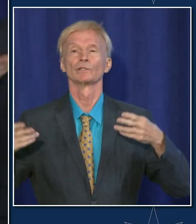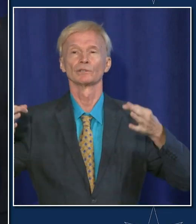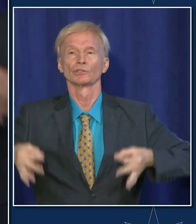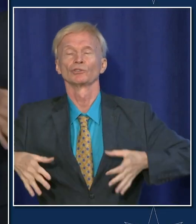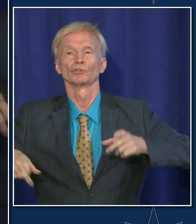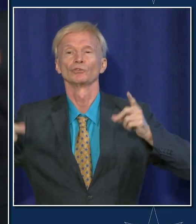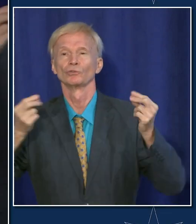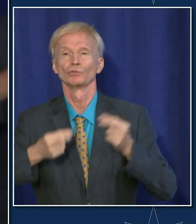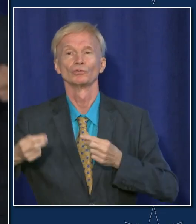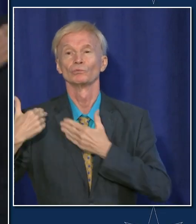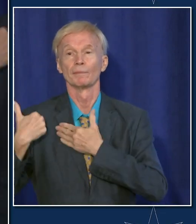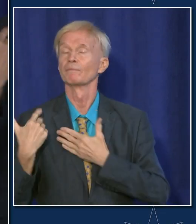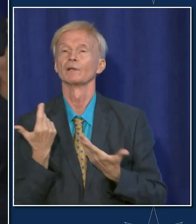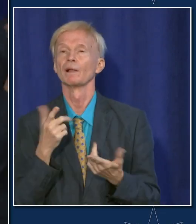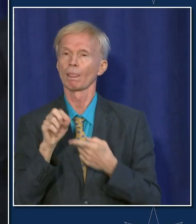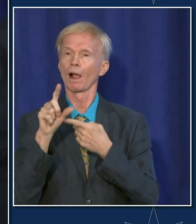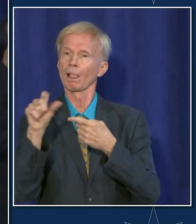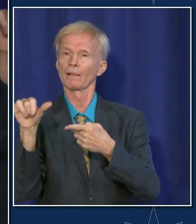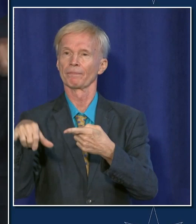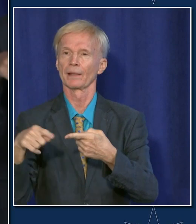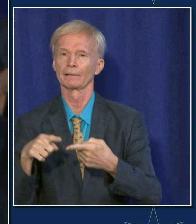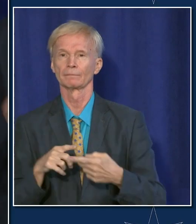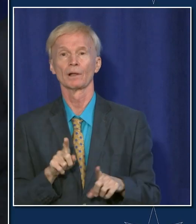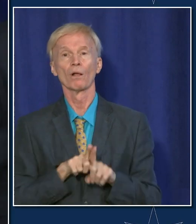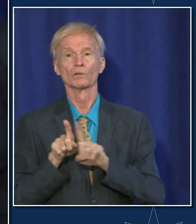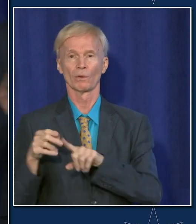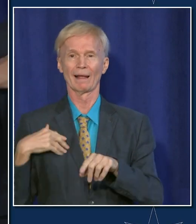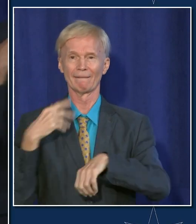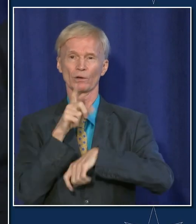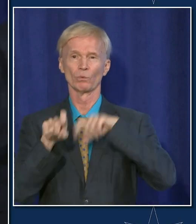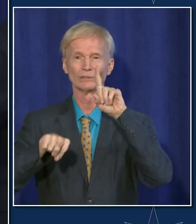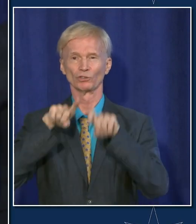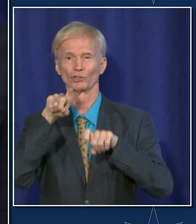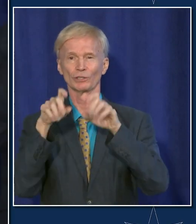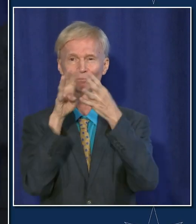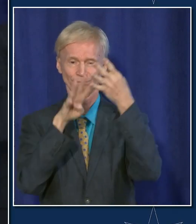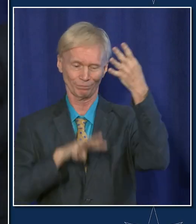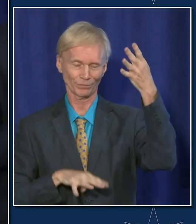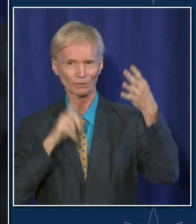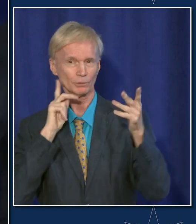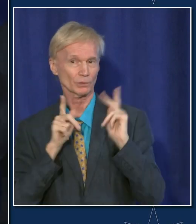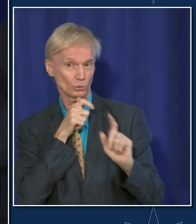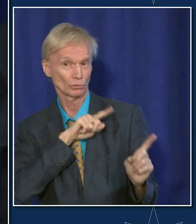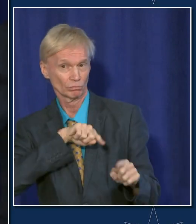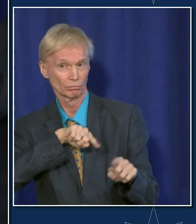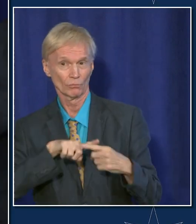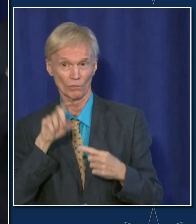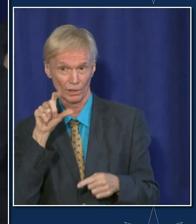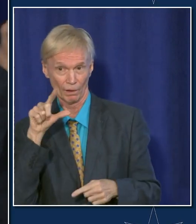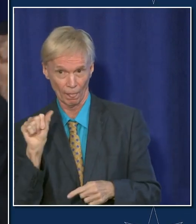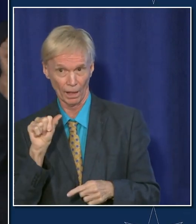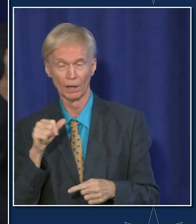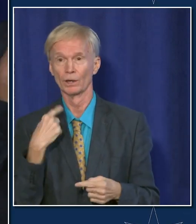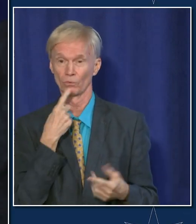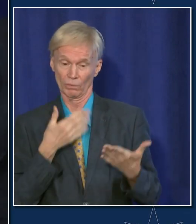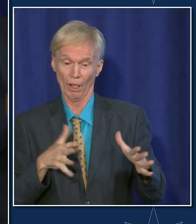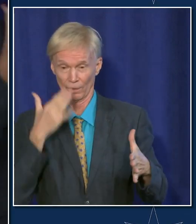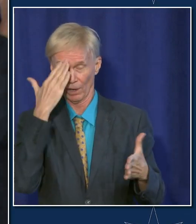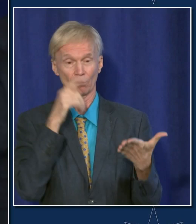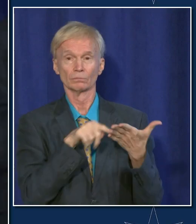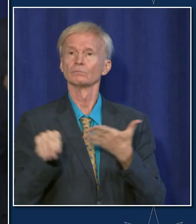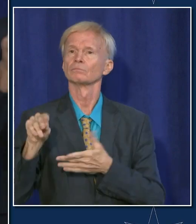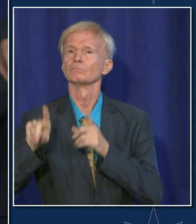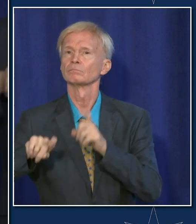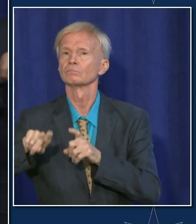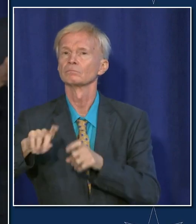We also developed a supplemental questionnaire for any cases that reported LALApalooza attendance. We knew there would be a lot of interest in this. And generally, where we have